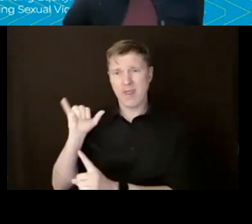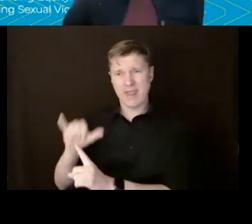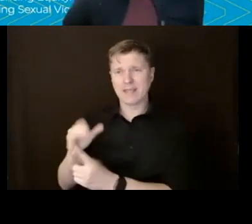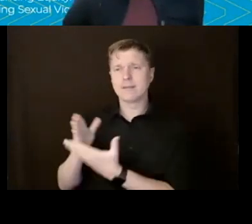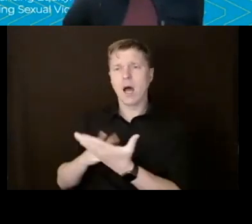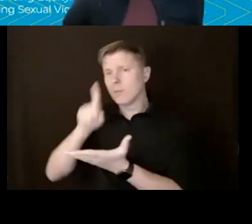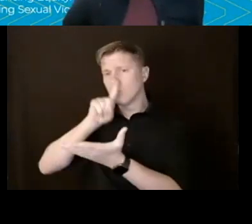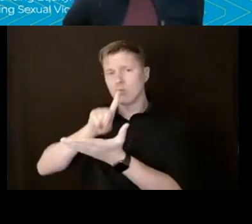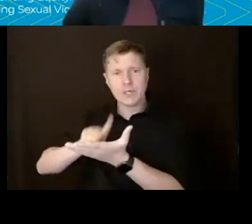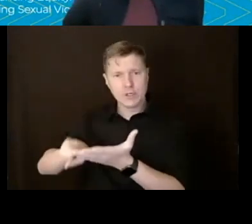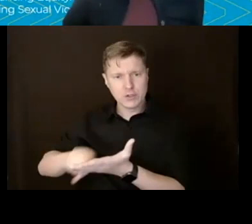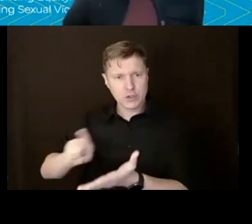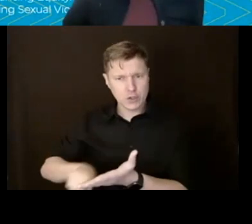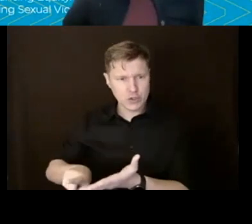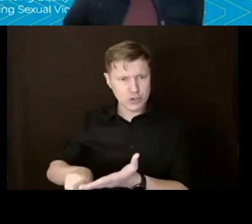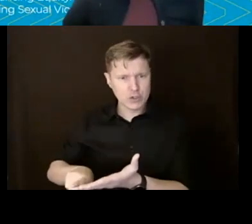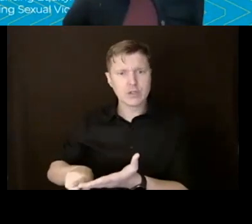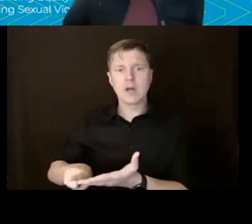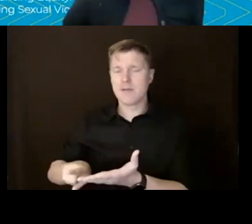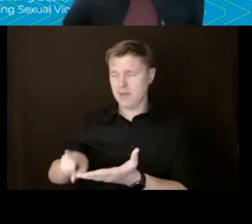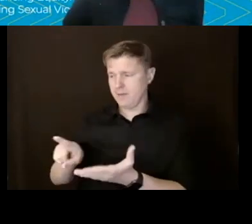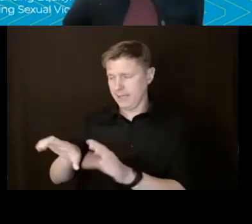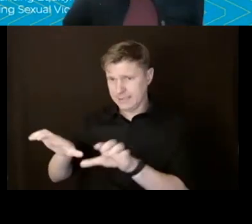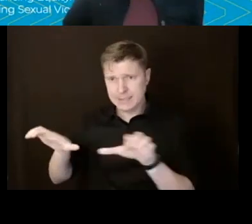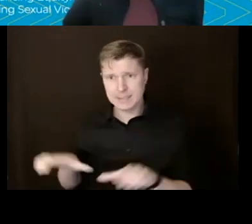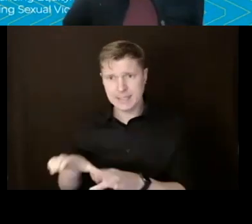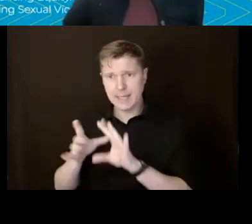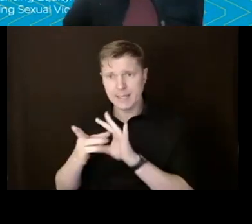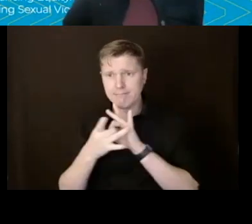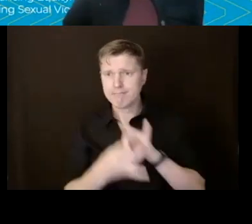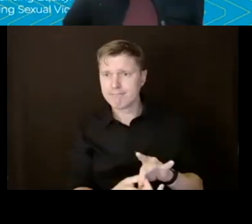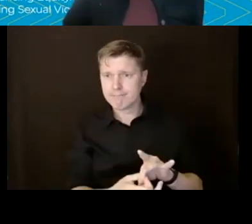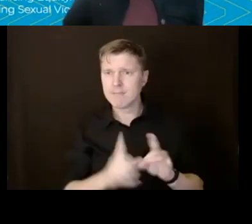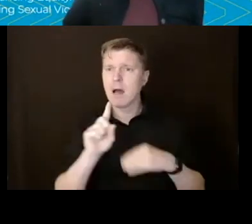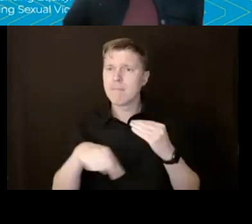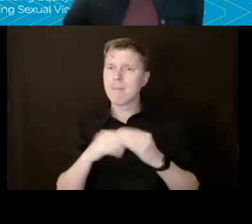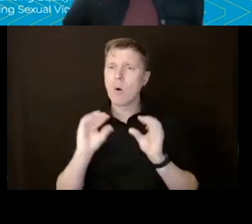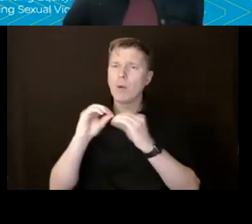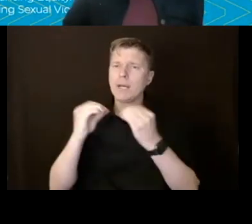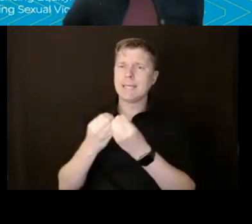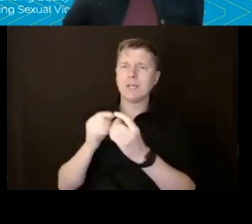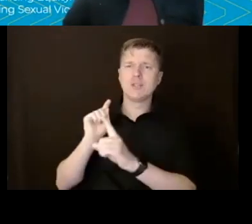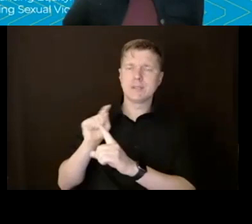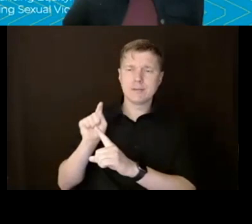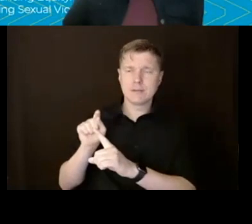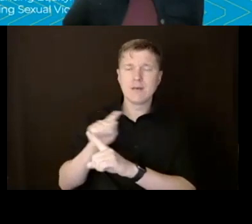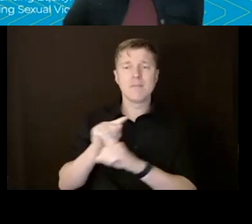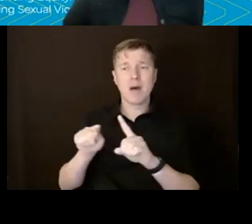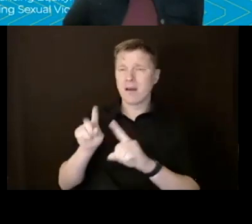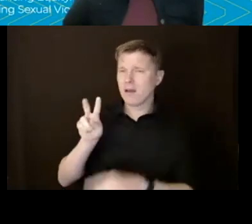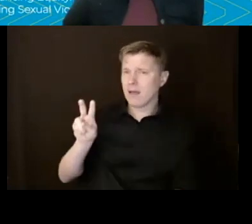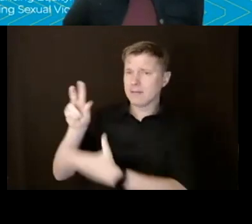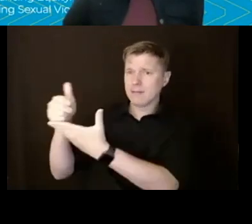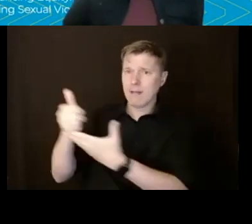that Glenda Yoyang did with and about organizations. But it's really helpful in thinking